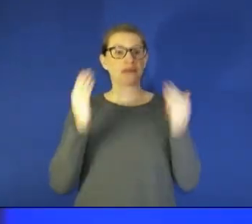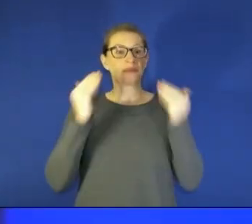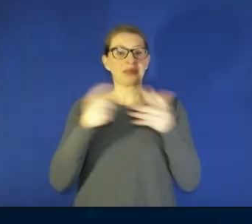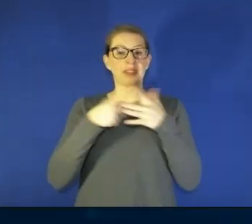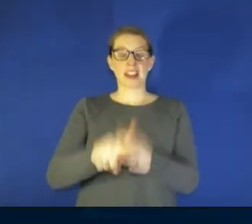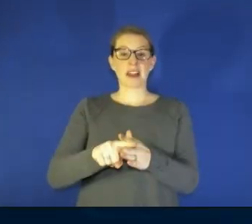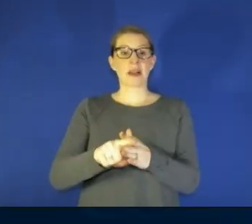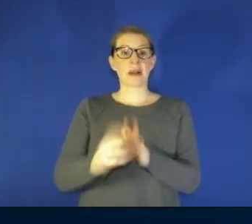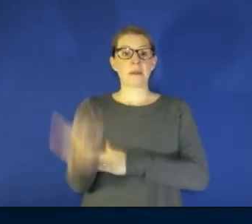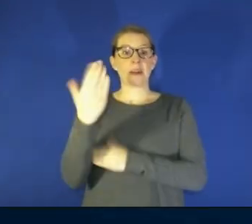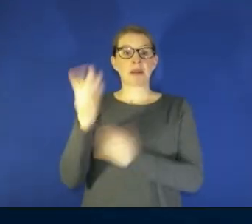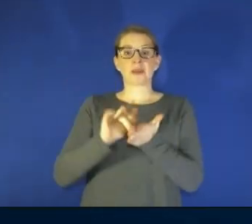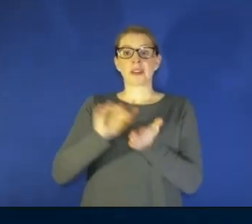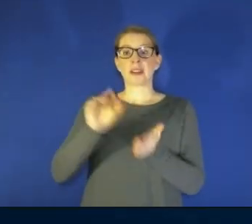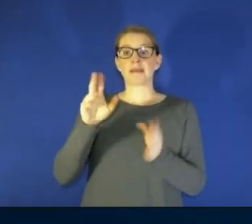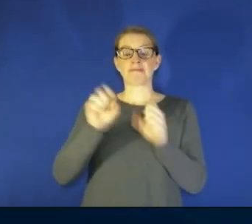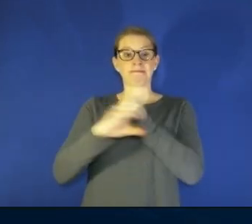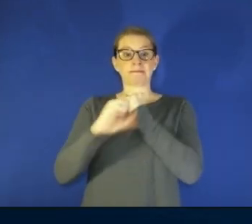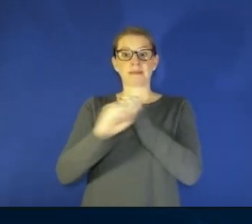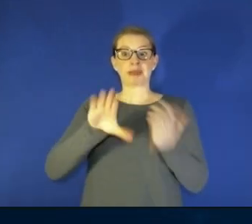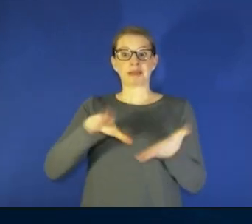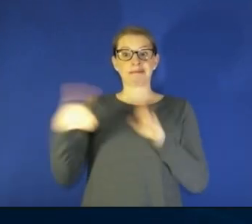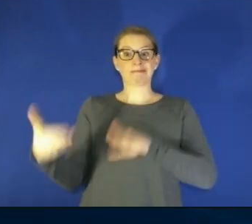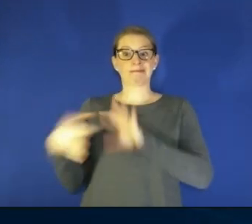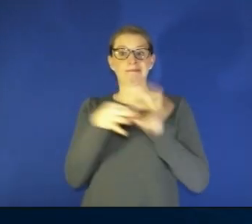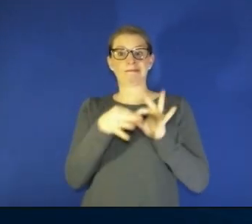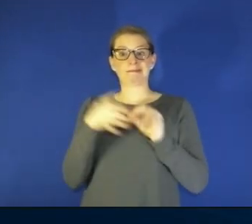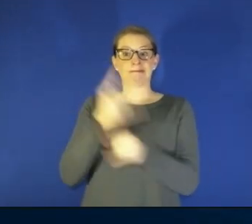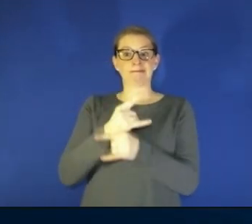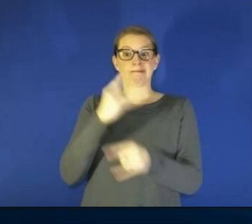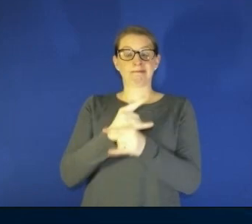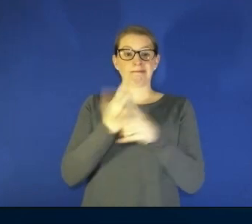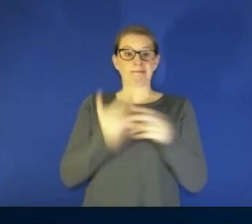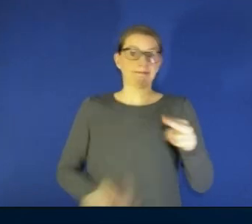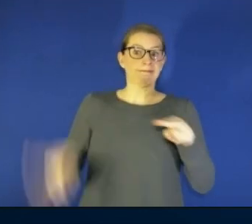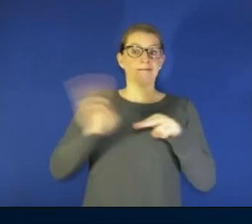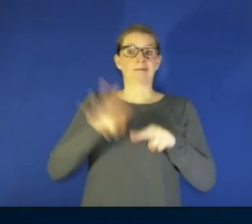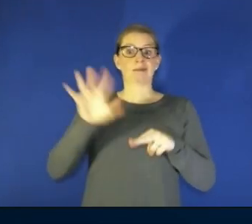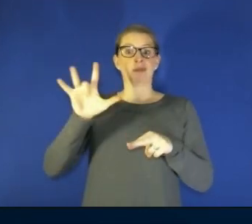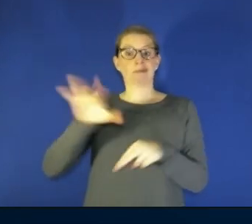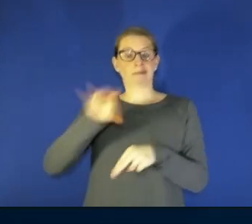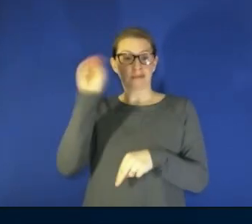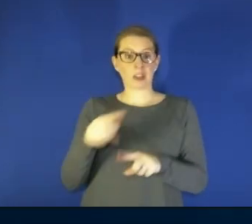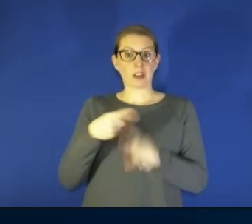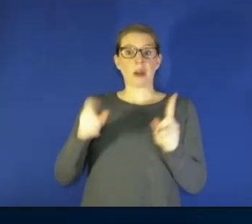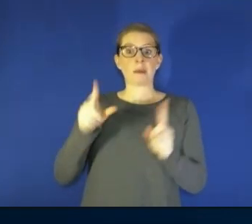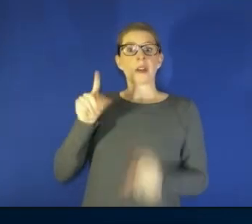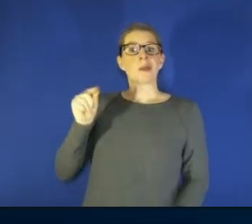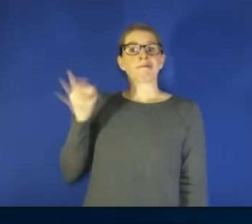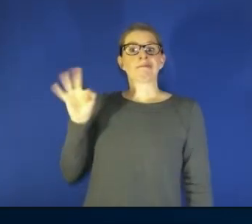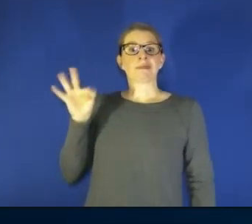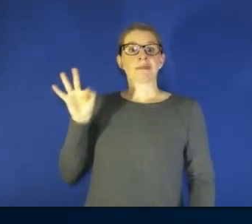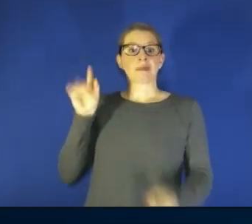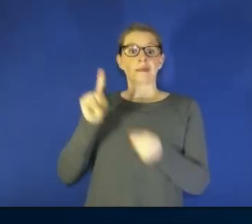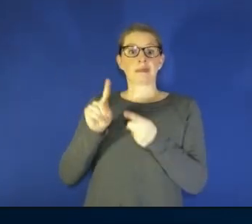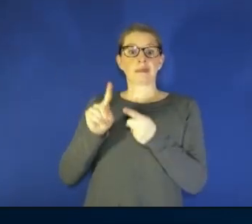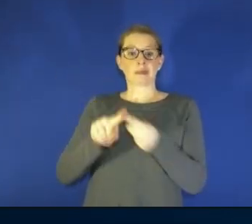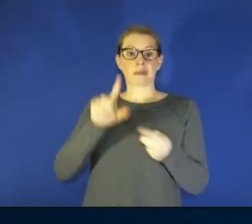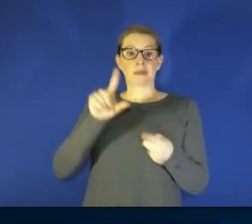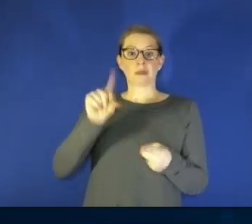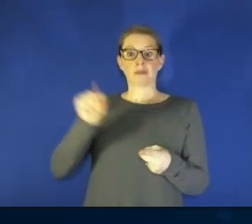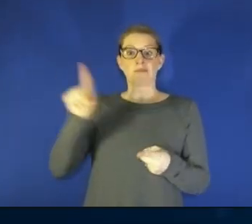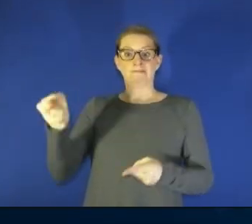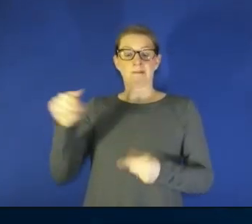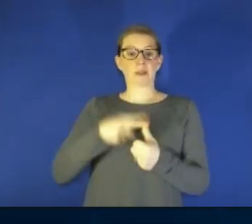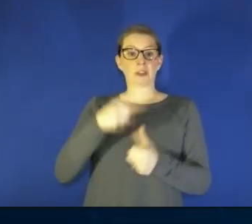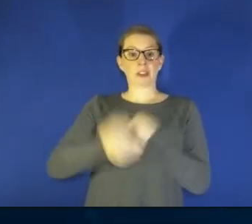The number of deaths in the U.S. involving alcohol jumped 25% from 2019 and 2020. That is the first year, of course, of